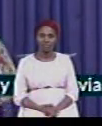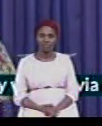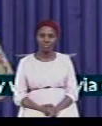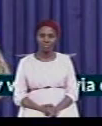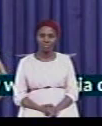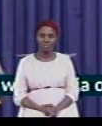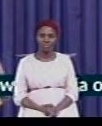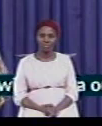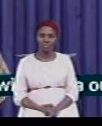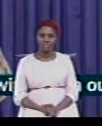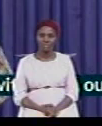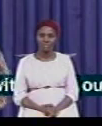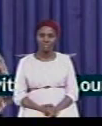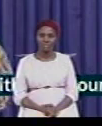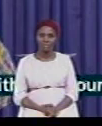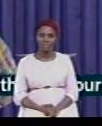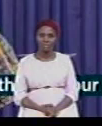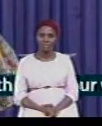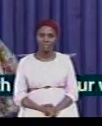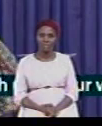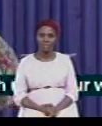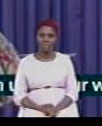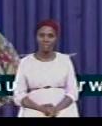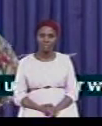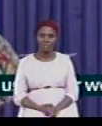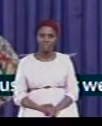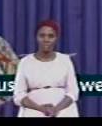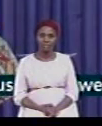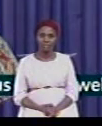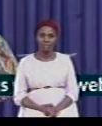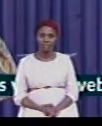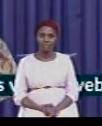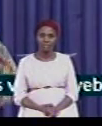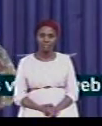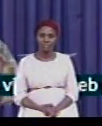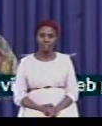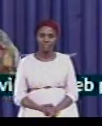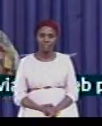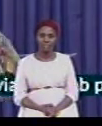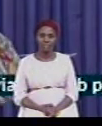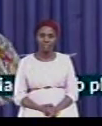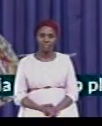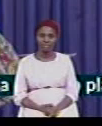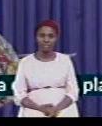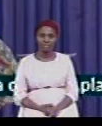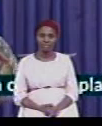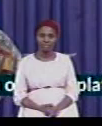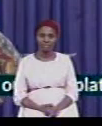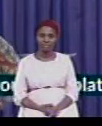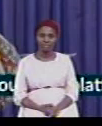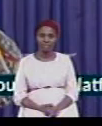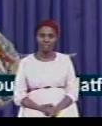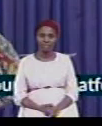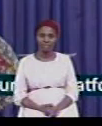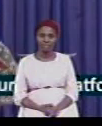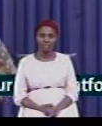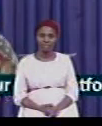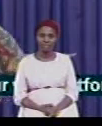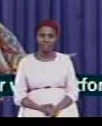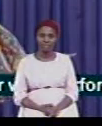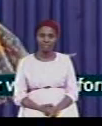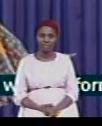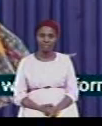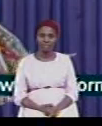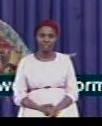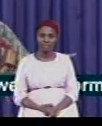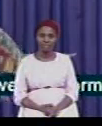no ene urade asiesie me wa ye me fefefe mentality etia me trousers ene me niema anam